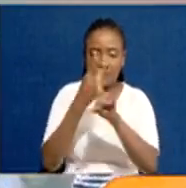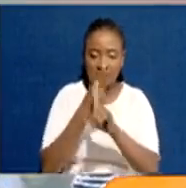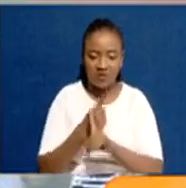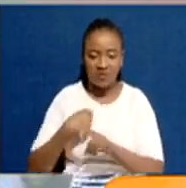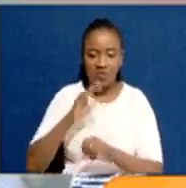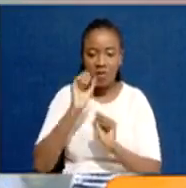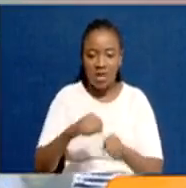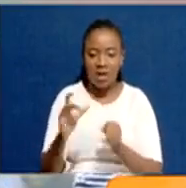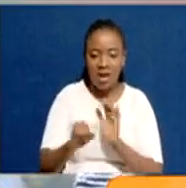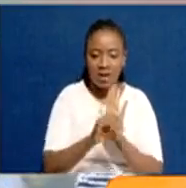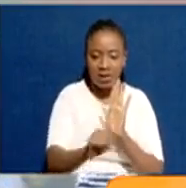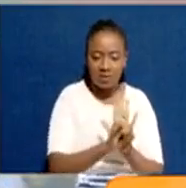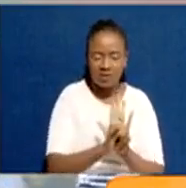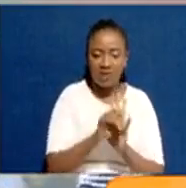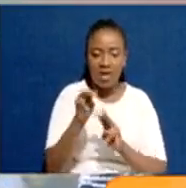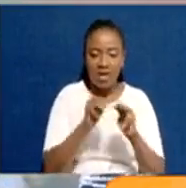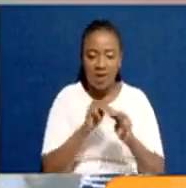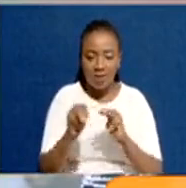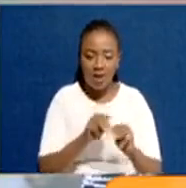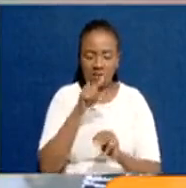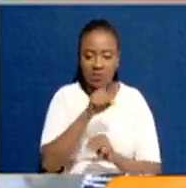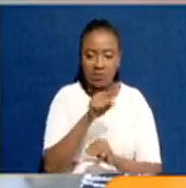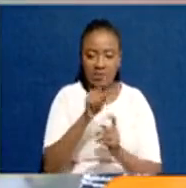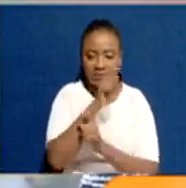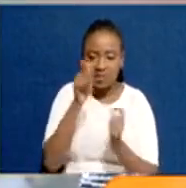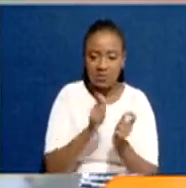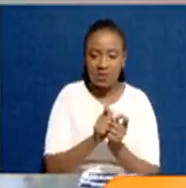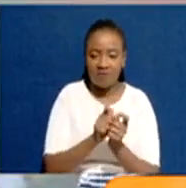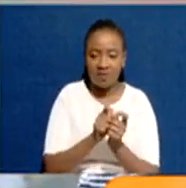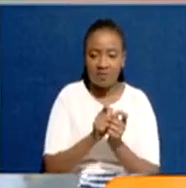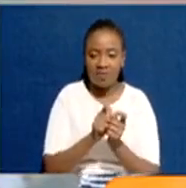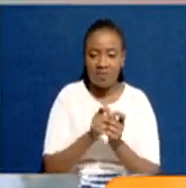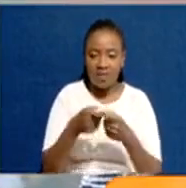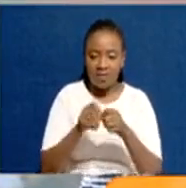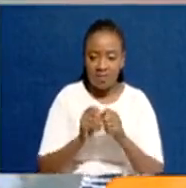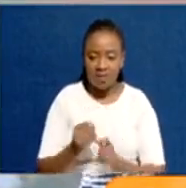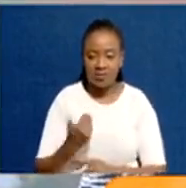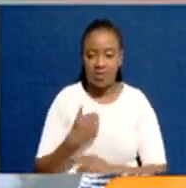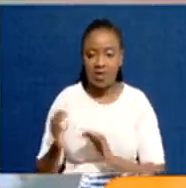to manage this particular pest that we have.